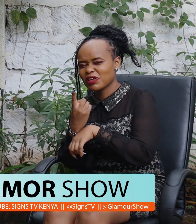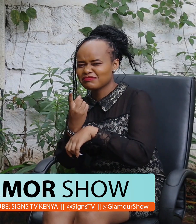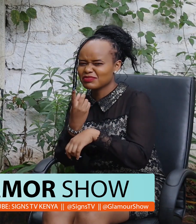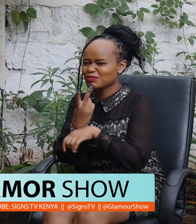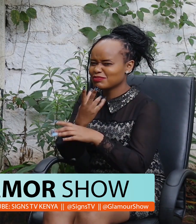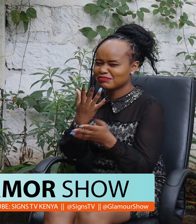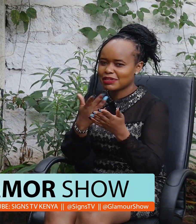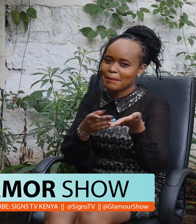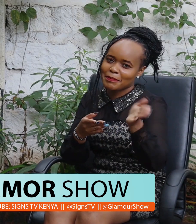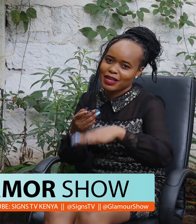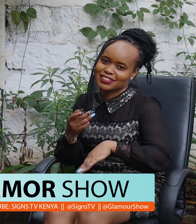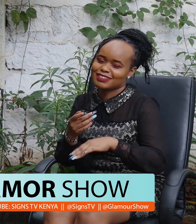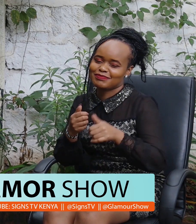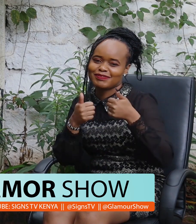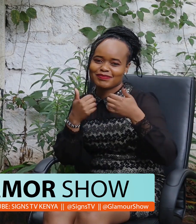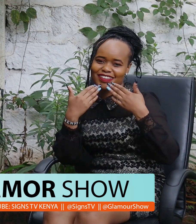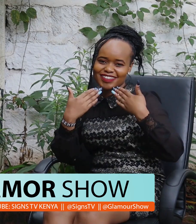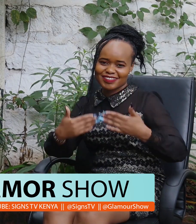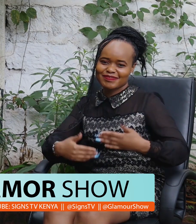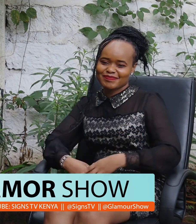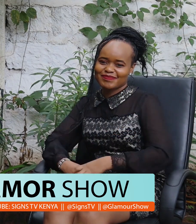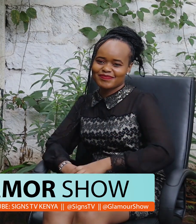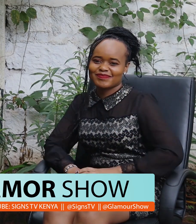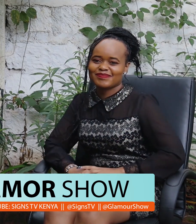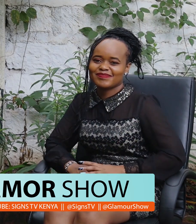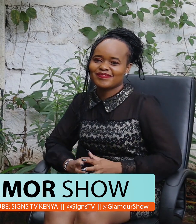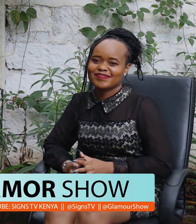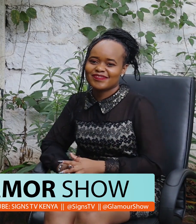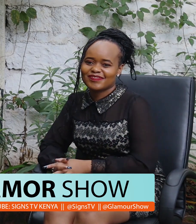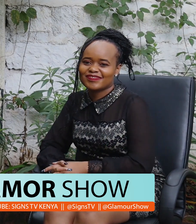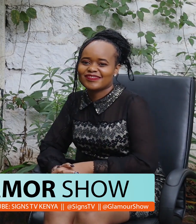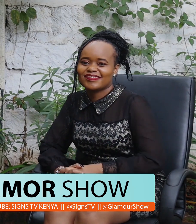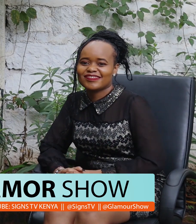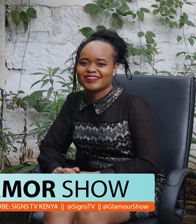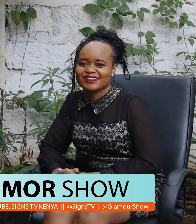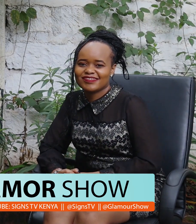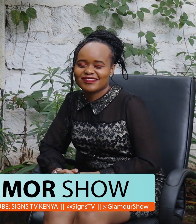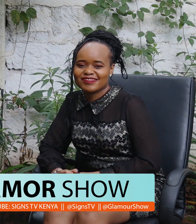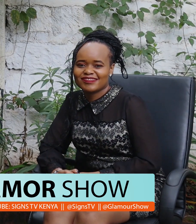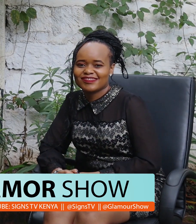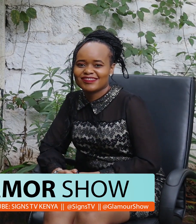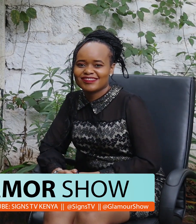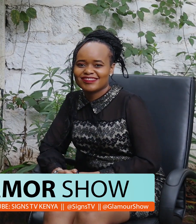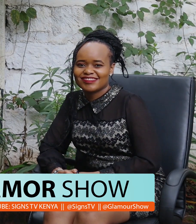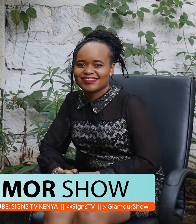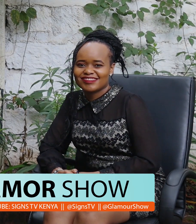back. Just a few minutes, don't go anywhere. A minute or two, and then you're going to be back to continue with the interesting story.